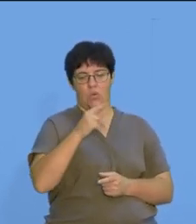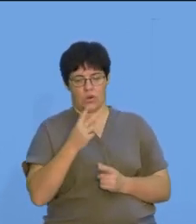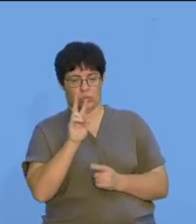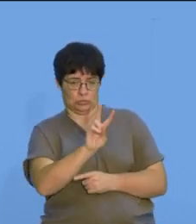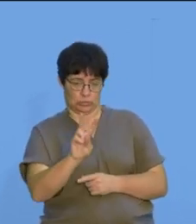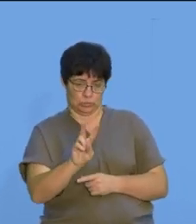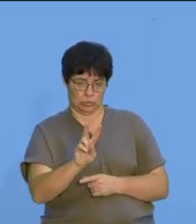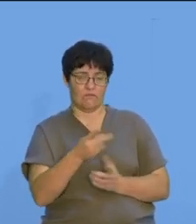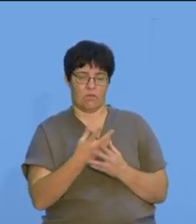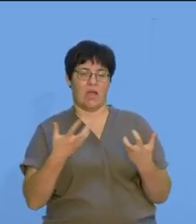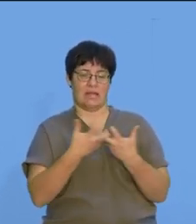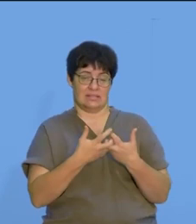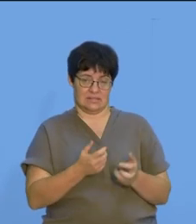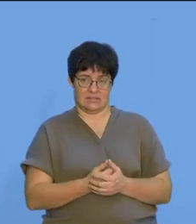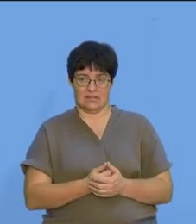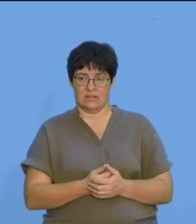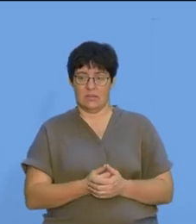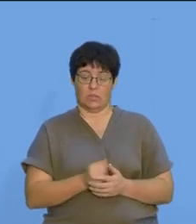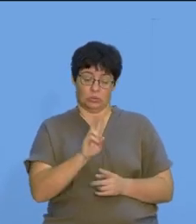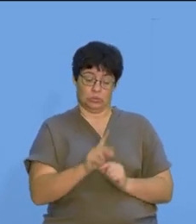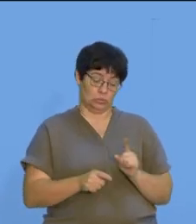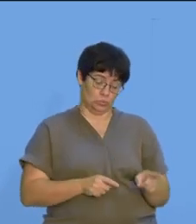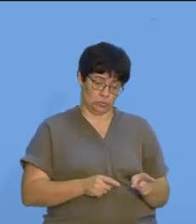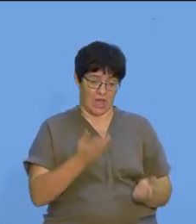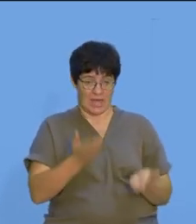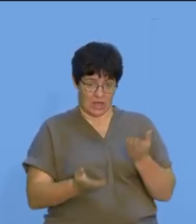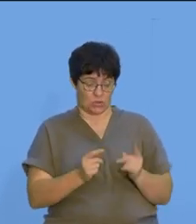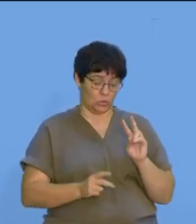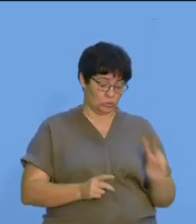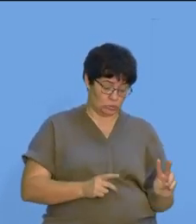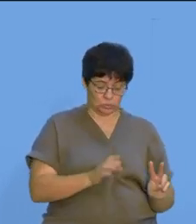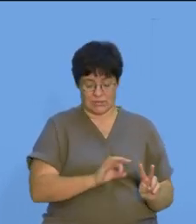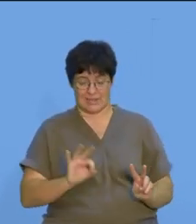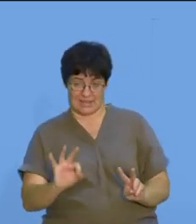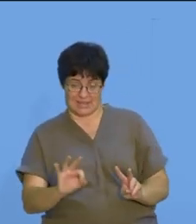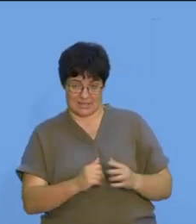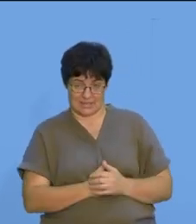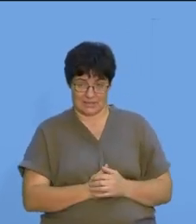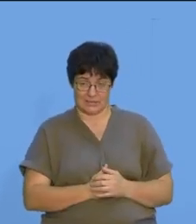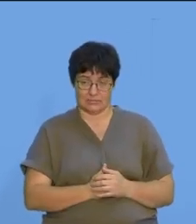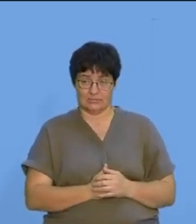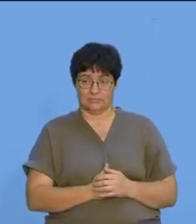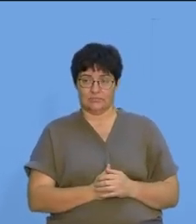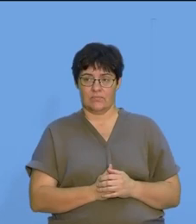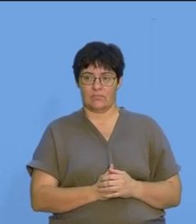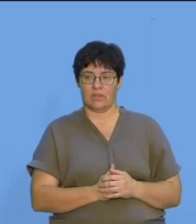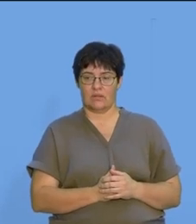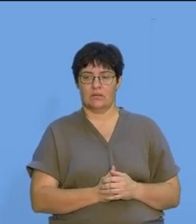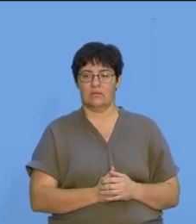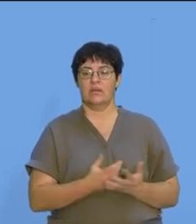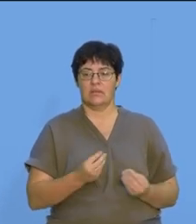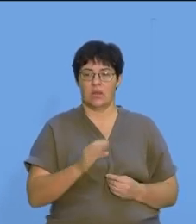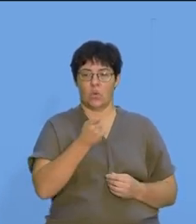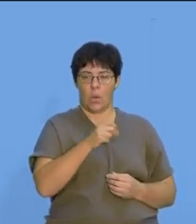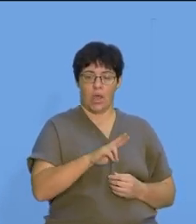there is iron and oxygen. These are the 2 elements in terms of composition. But there is 2, the ratio is 2:3,